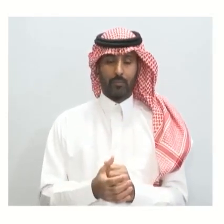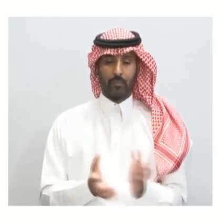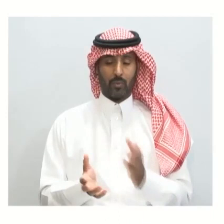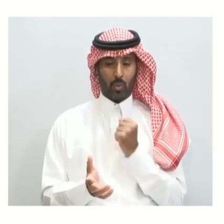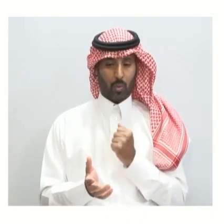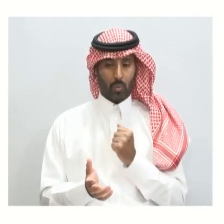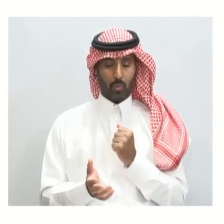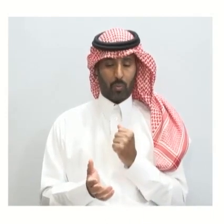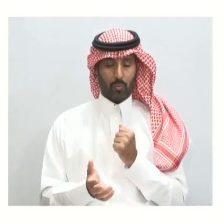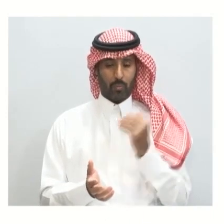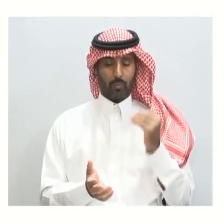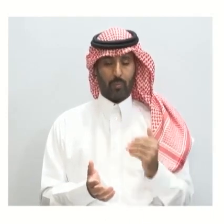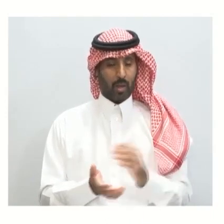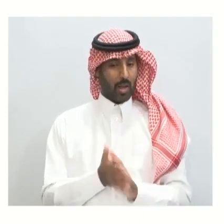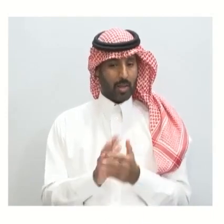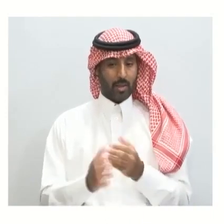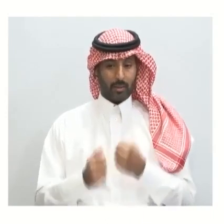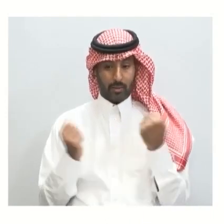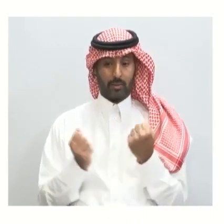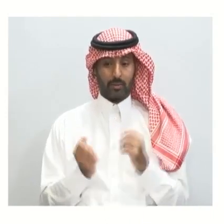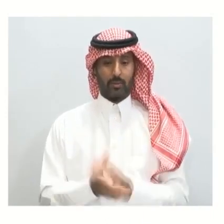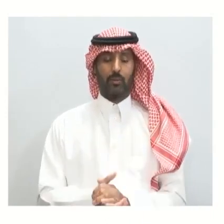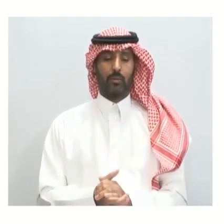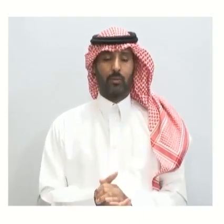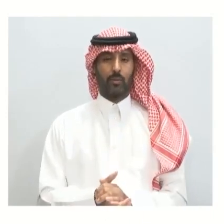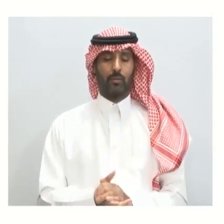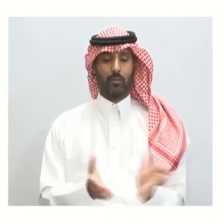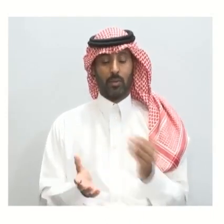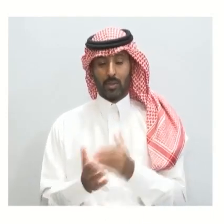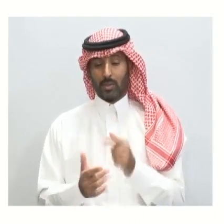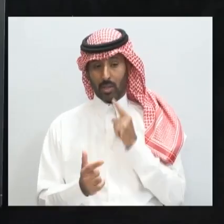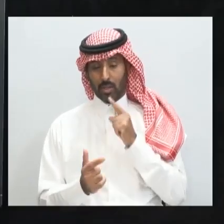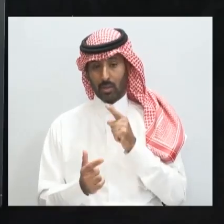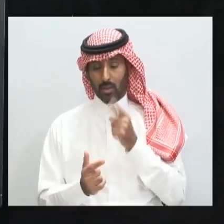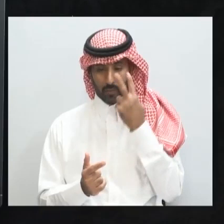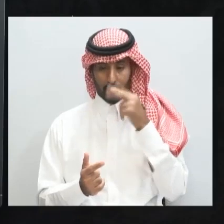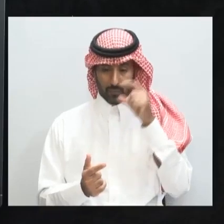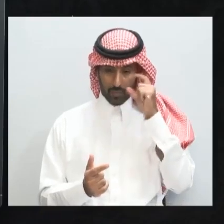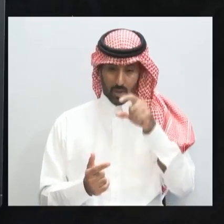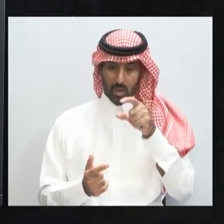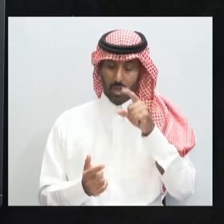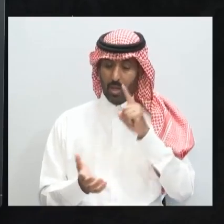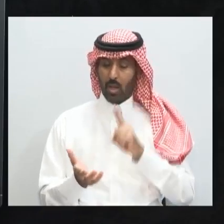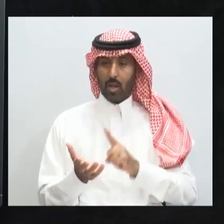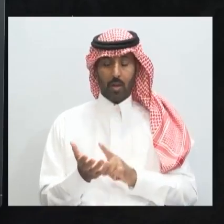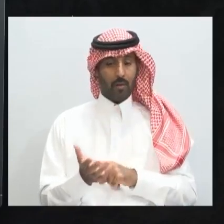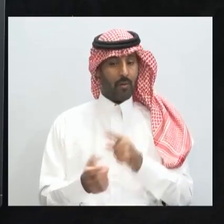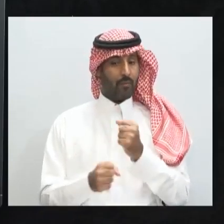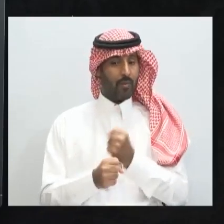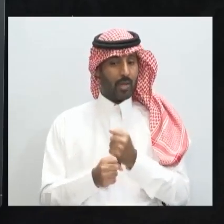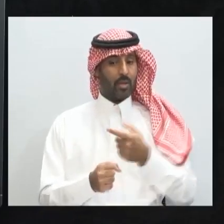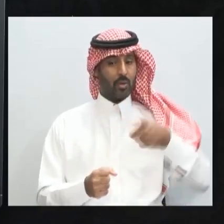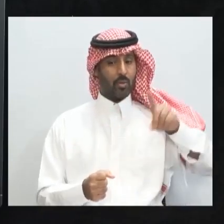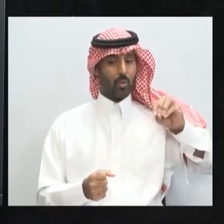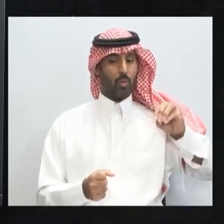Now we have done the exercises here. This time we are going to focus on the emphatic do. Now remember that we